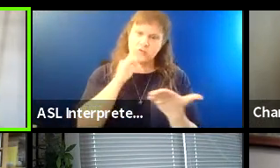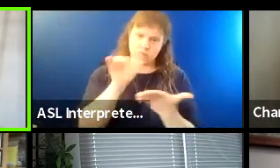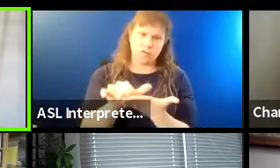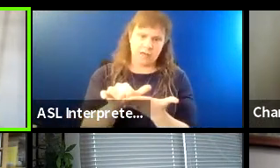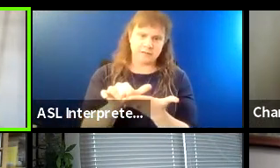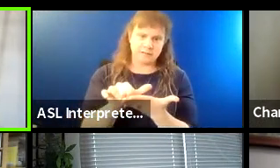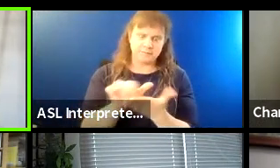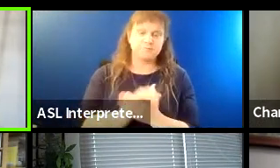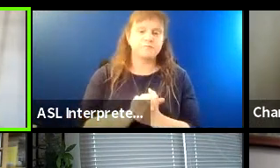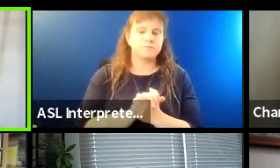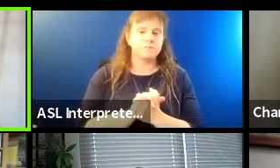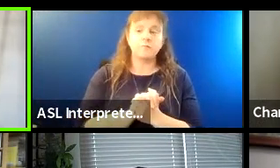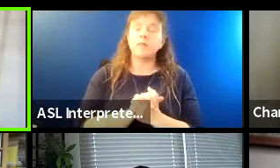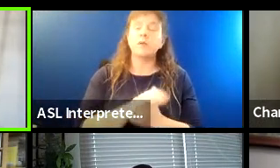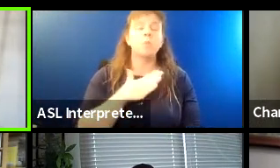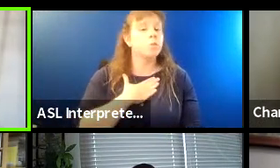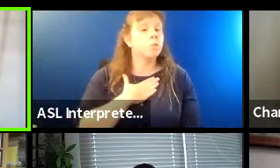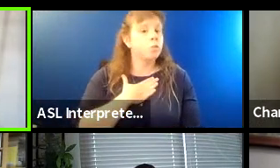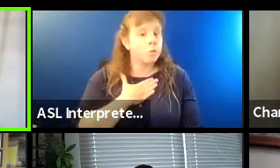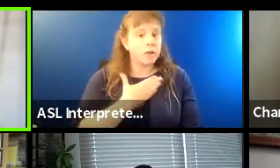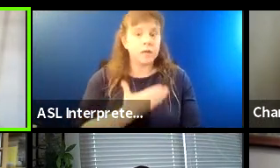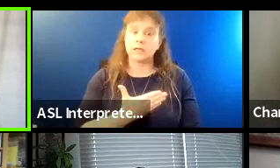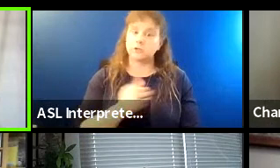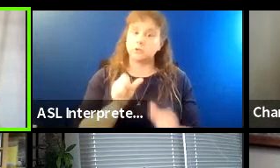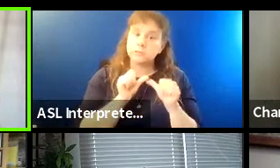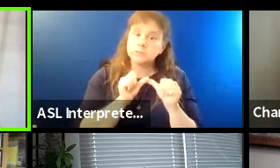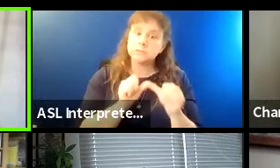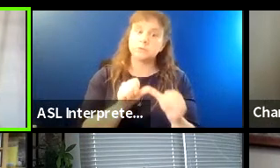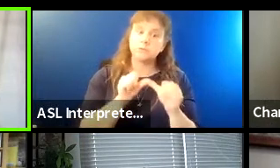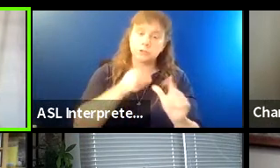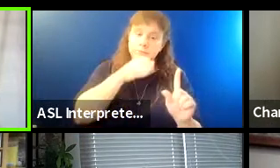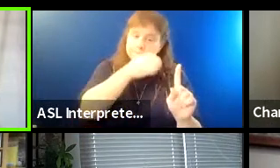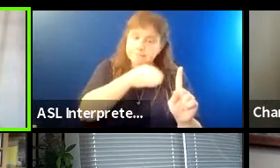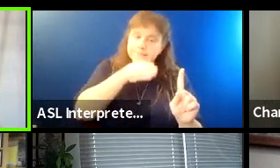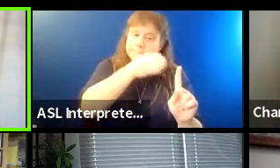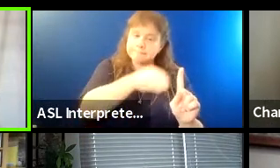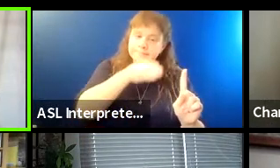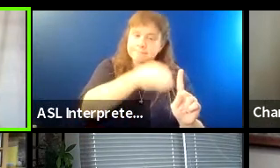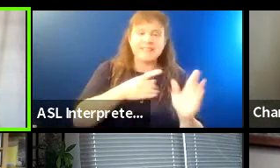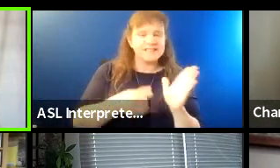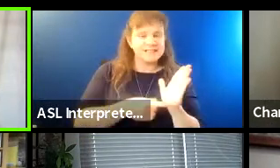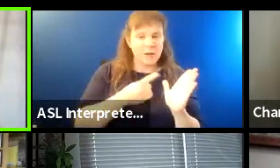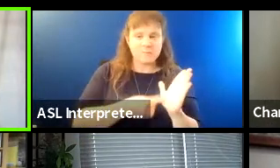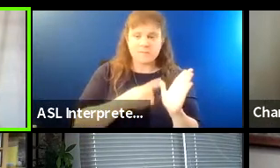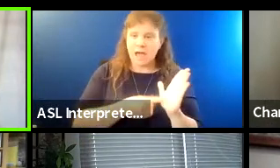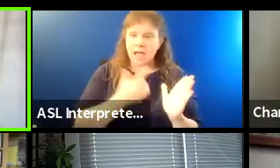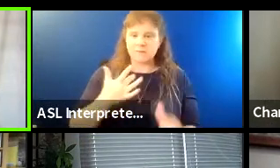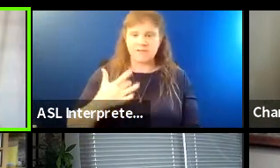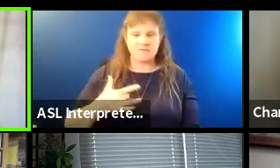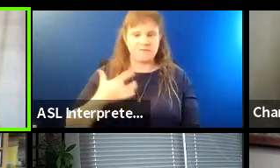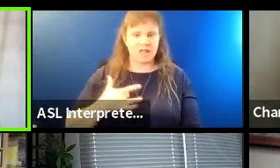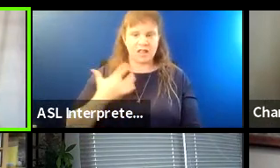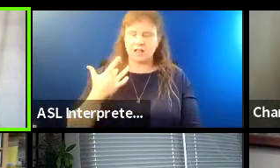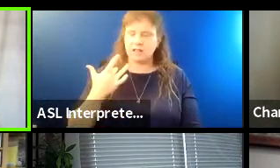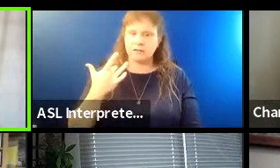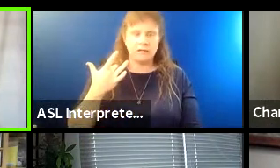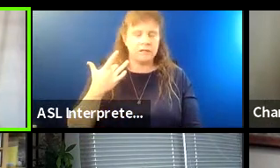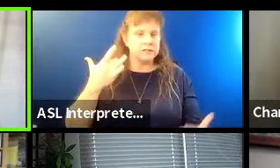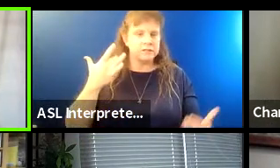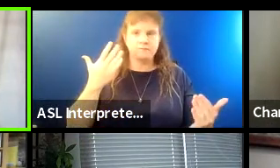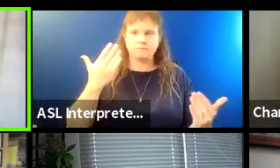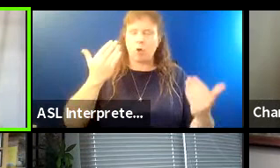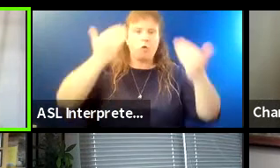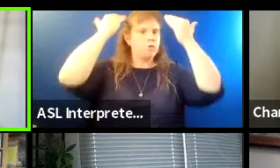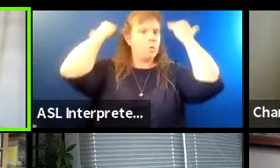sticking with it through sometimes moments when it felt unclear, and sometimes when it was